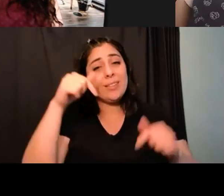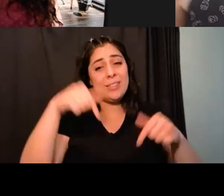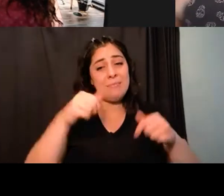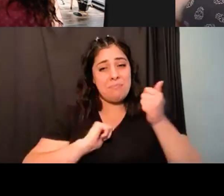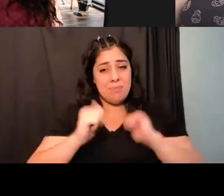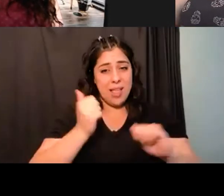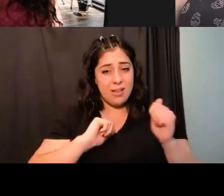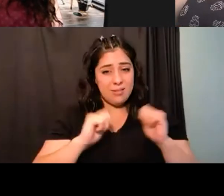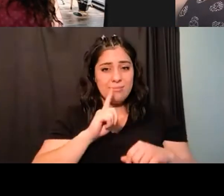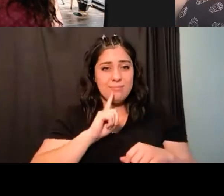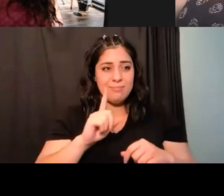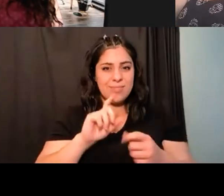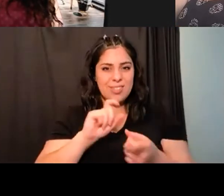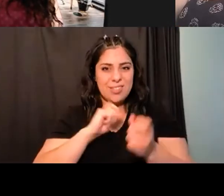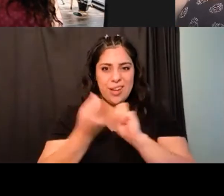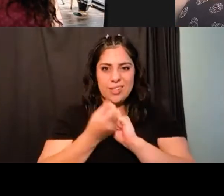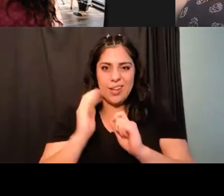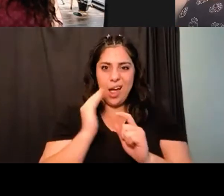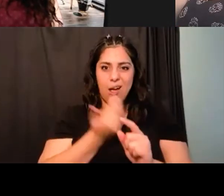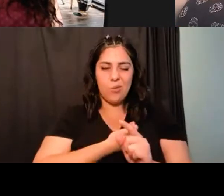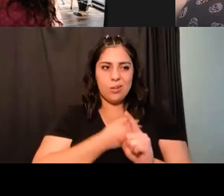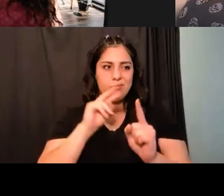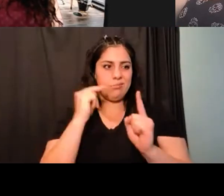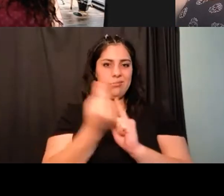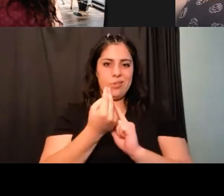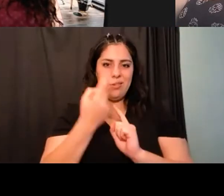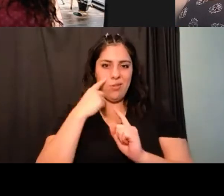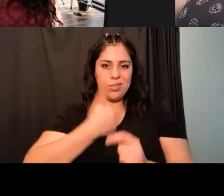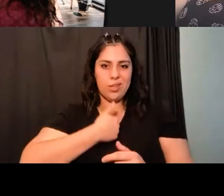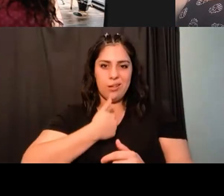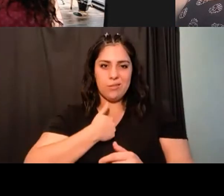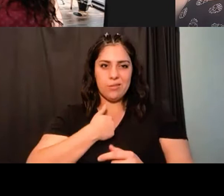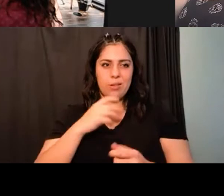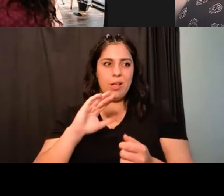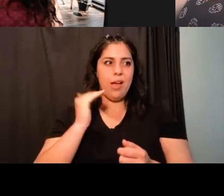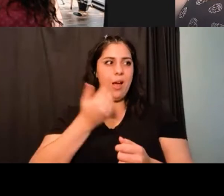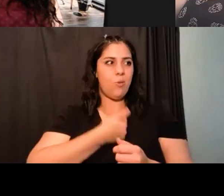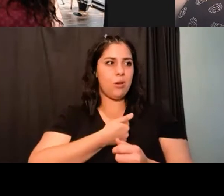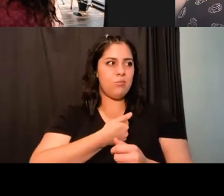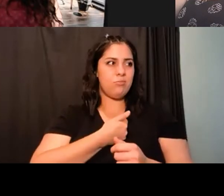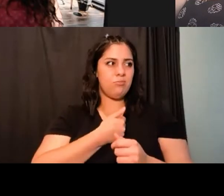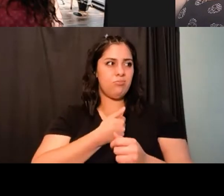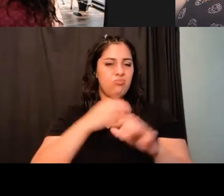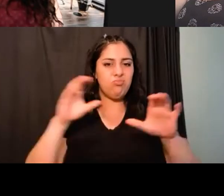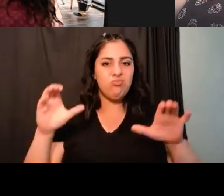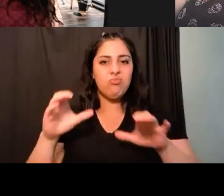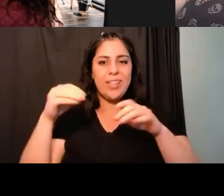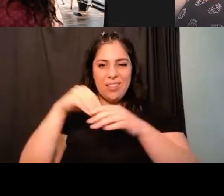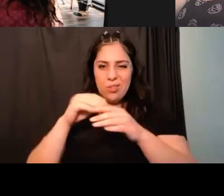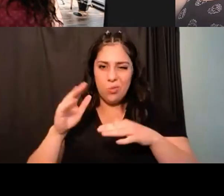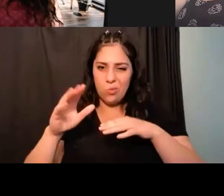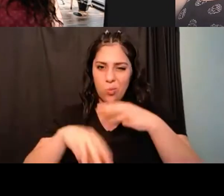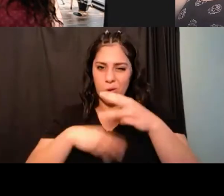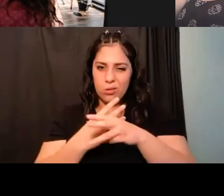It's changed the way we see things, the way we navigate in this world, for sure. And have you heard the same thing